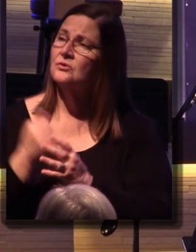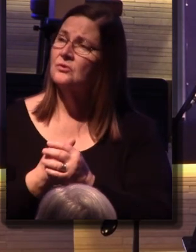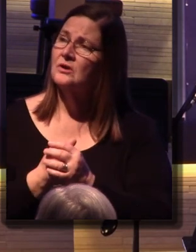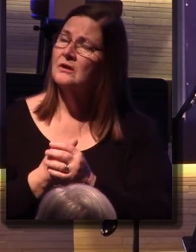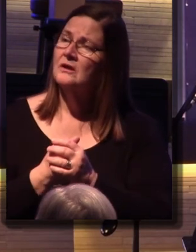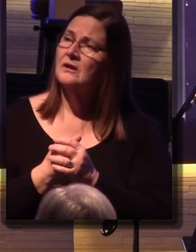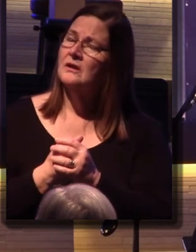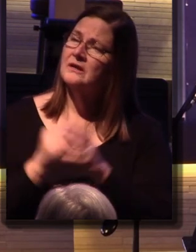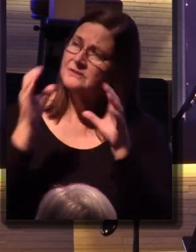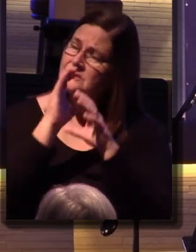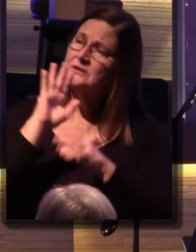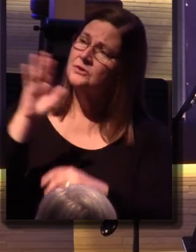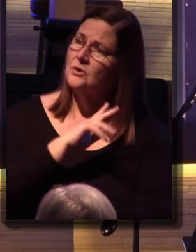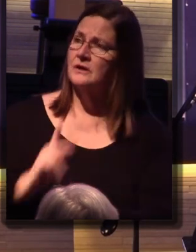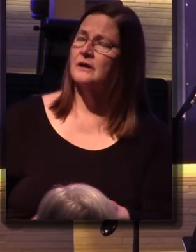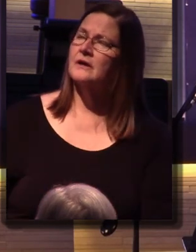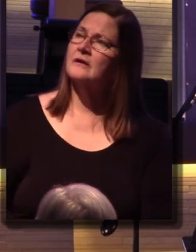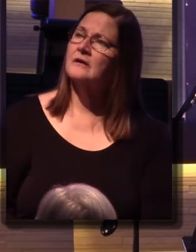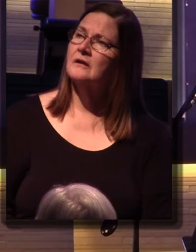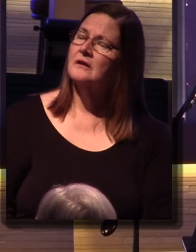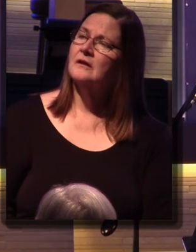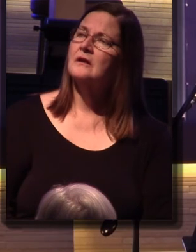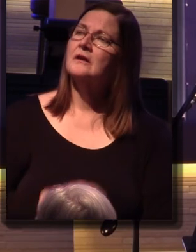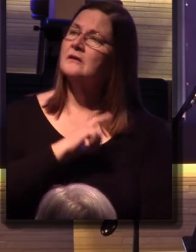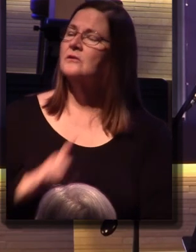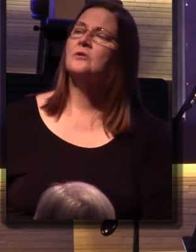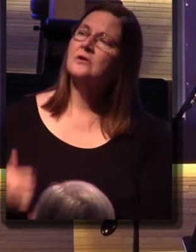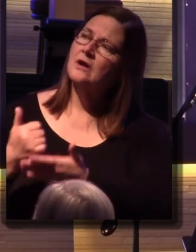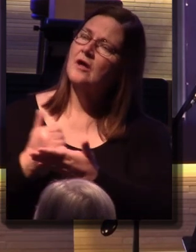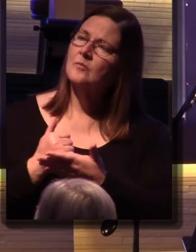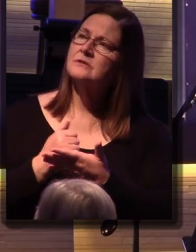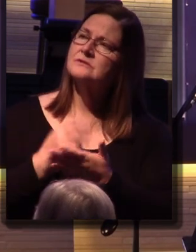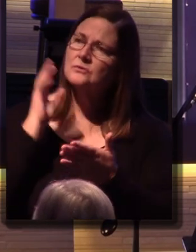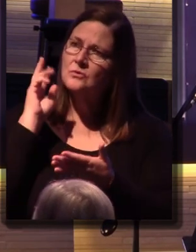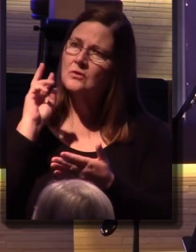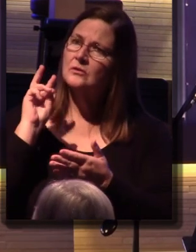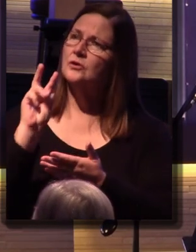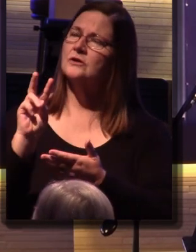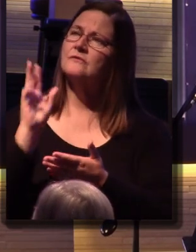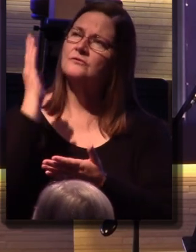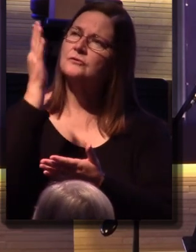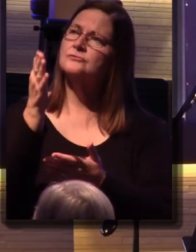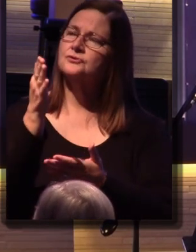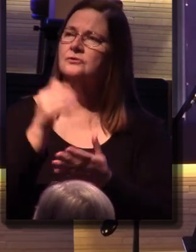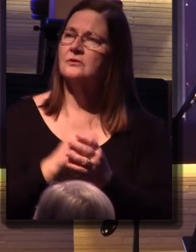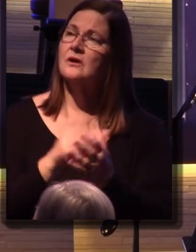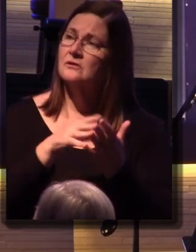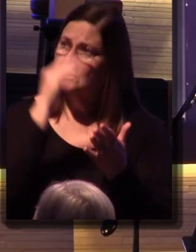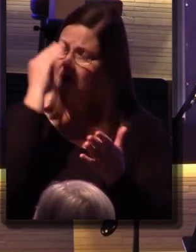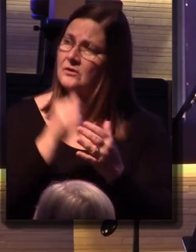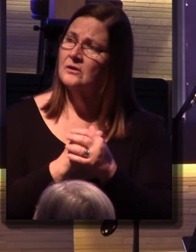and to seek your king, our Messiah. And Lord, help us to look to the future and to learn from